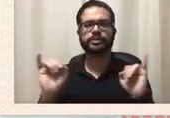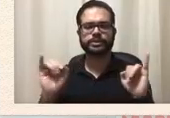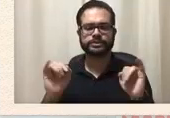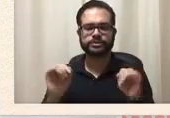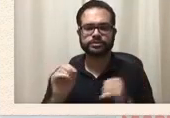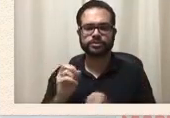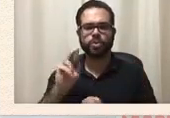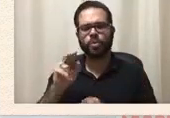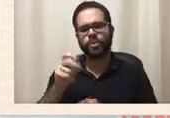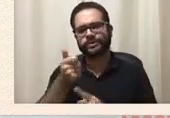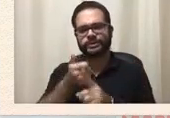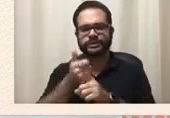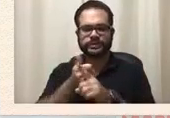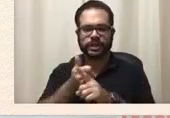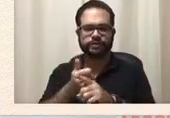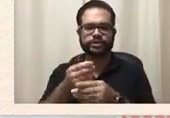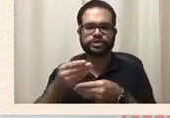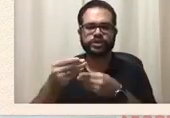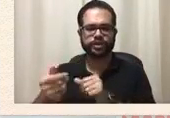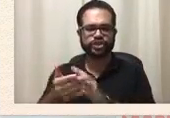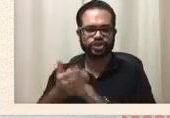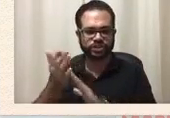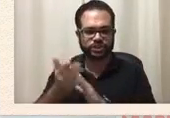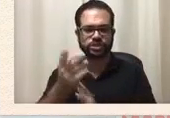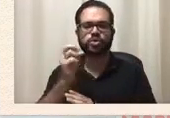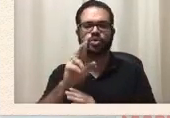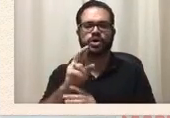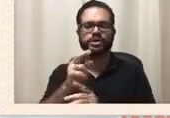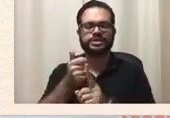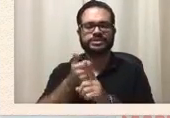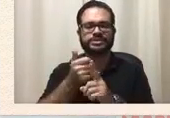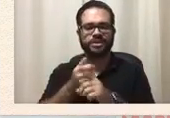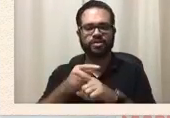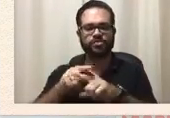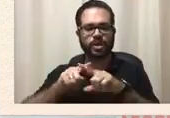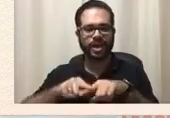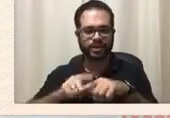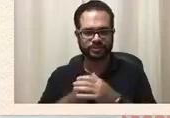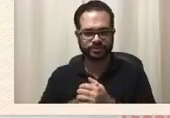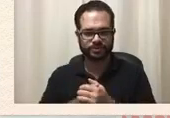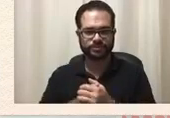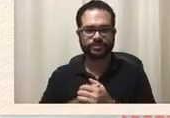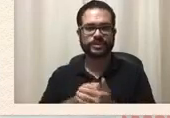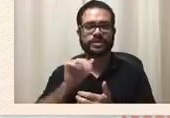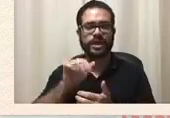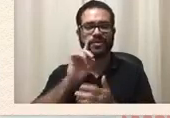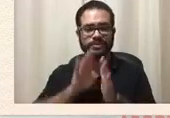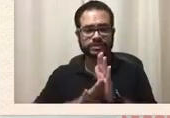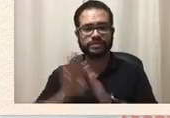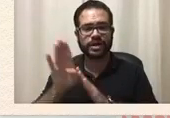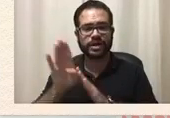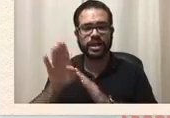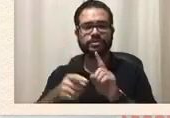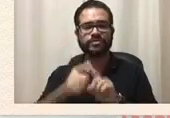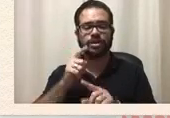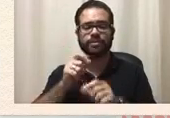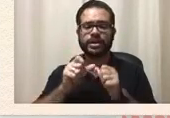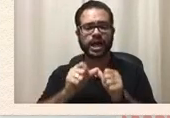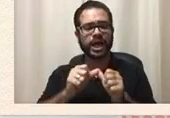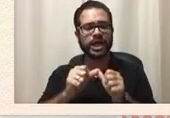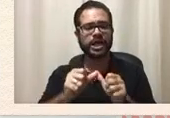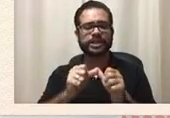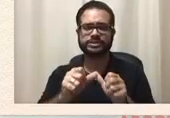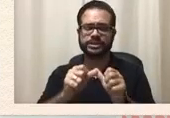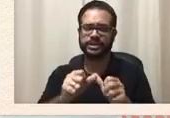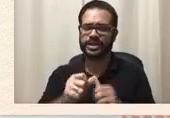and our self-reliance was developed from constantly asking myself,